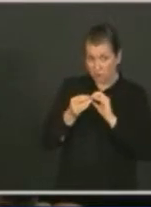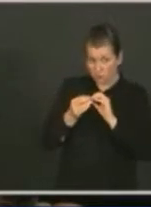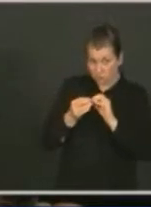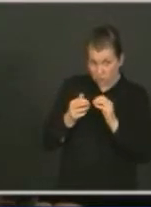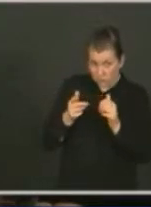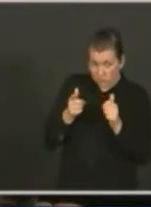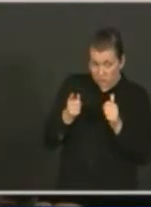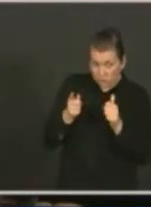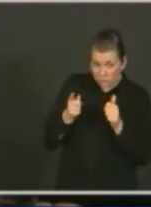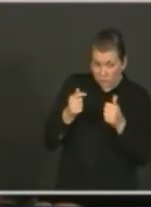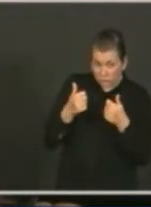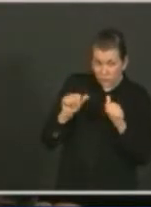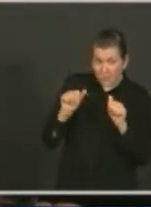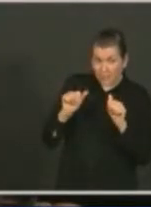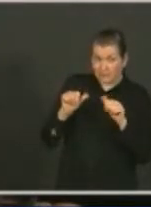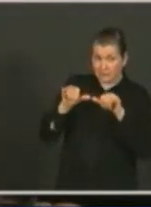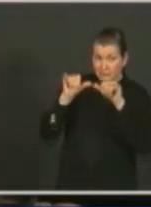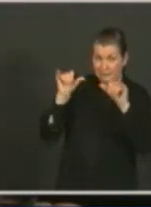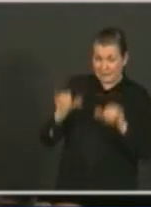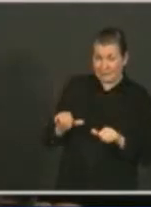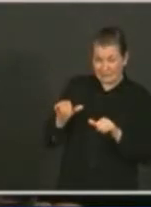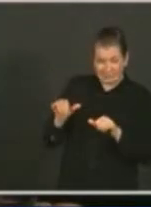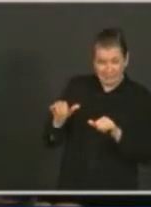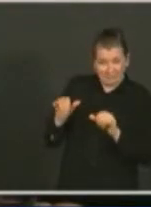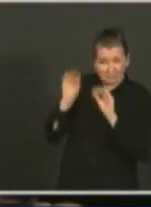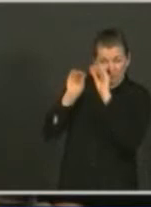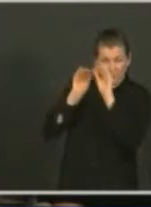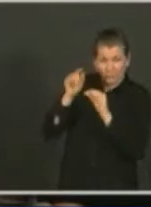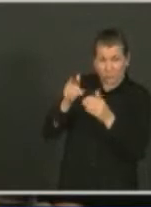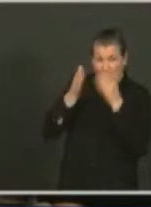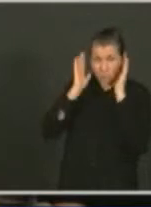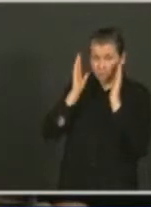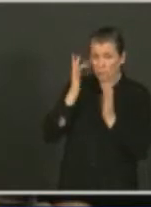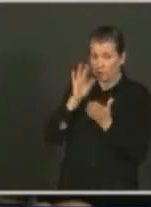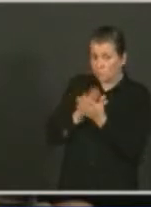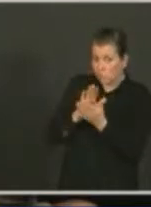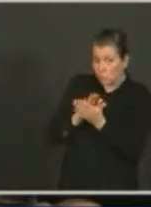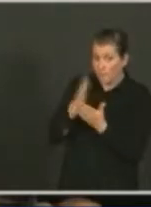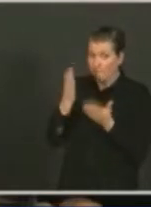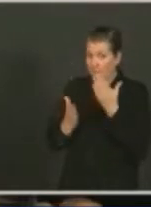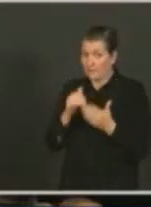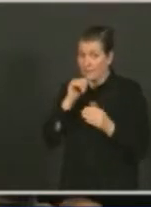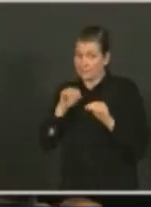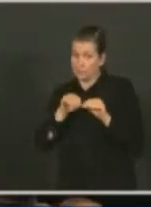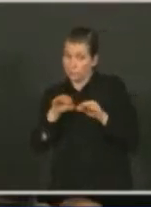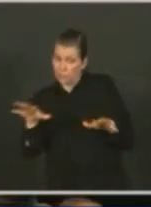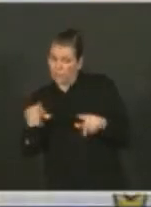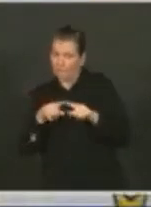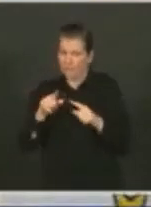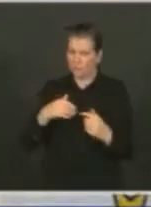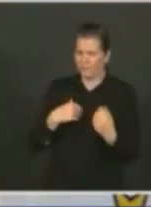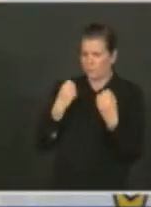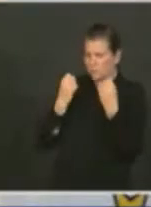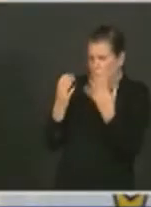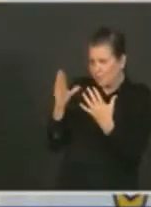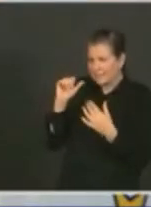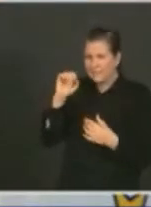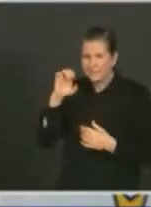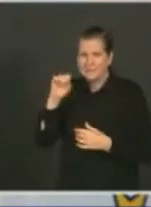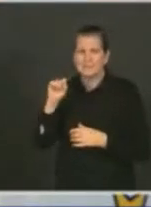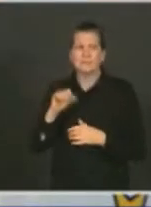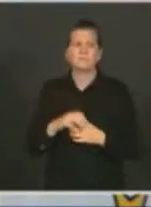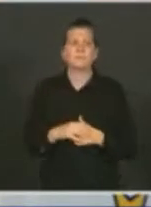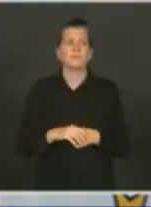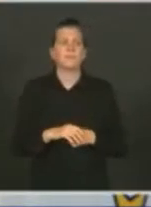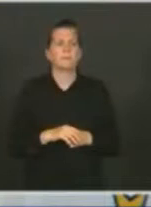that system overwhelmed, even though the schools may not be a spread? Are there just still too many cases? Yeah. So I